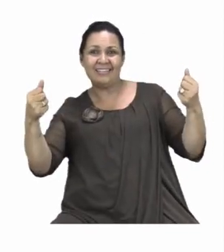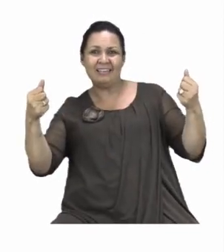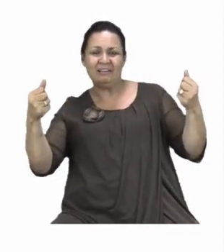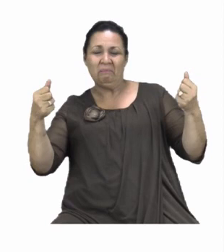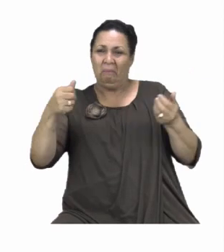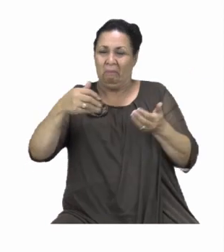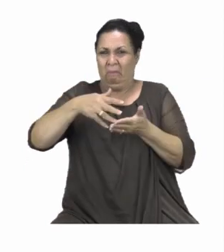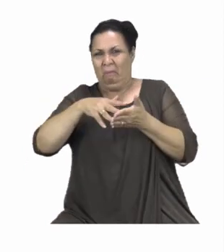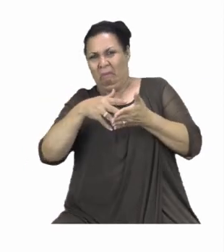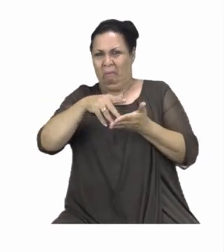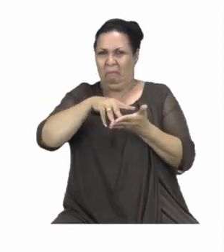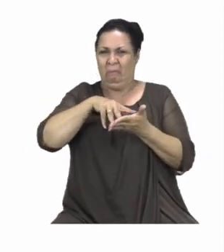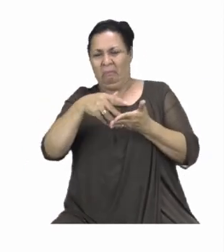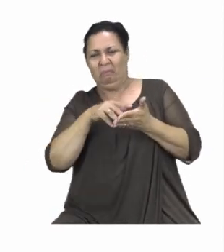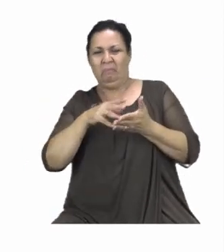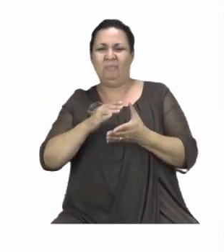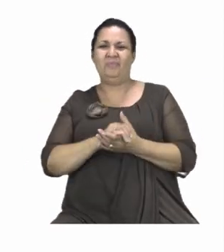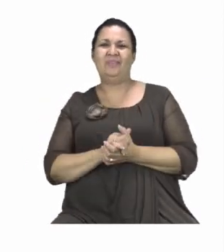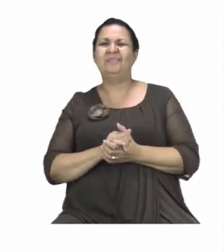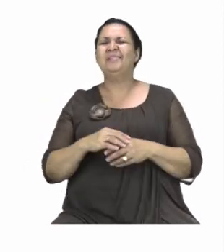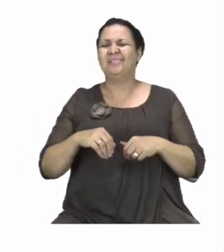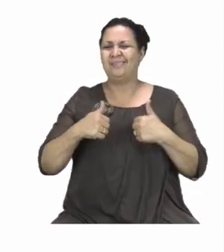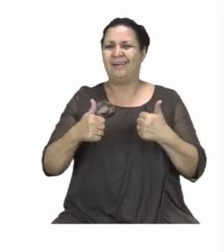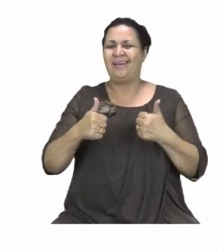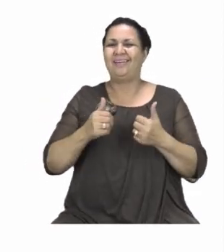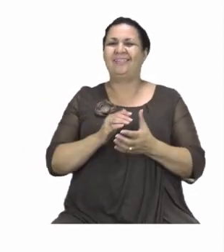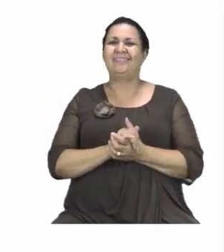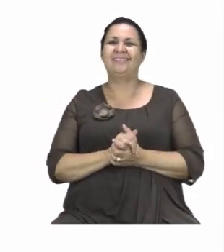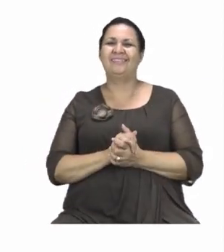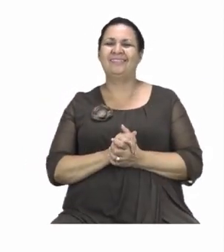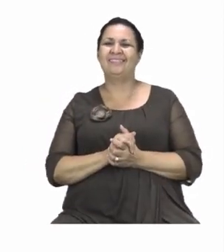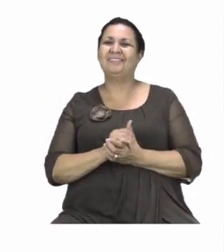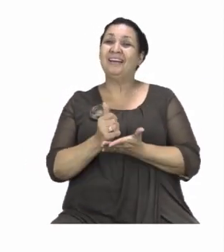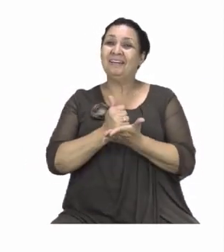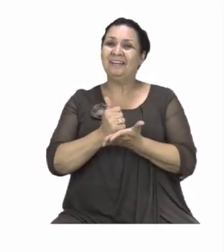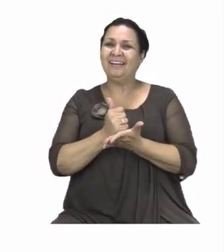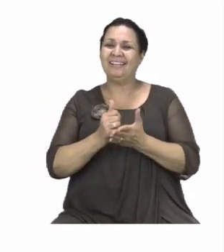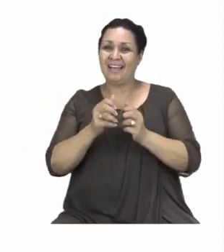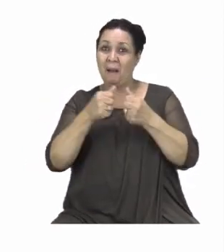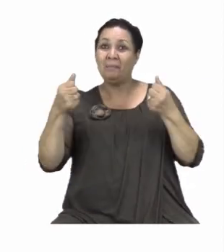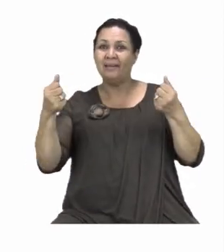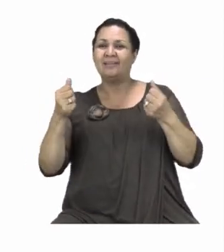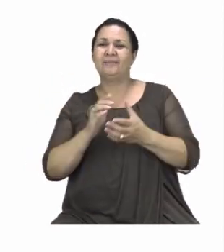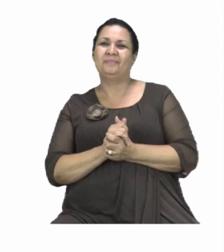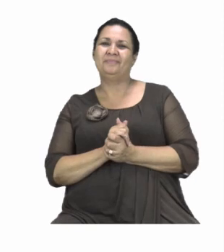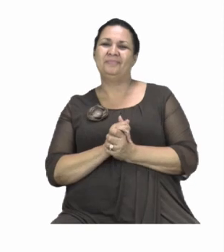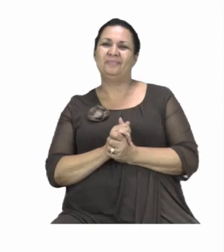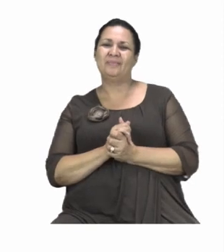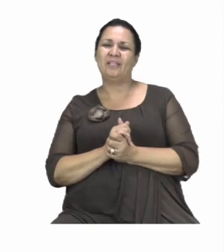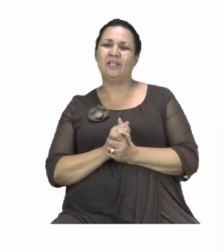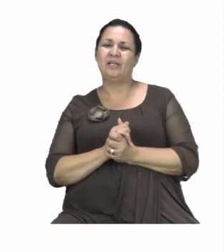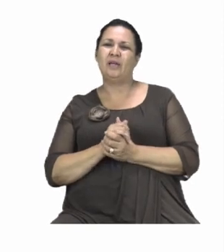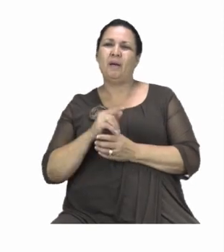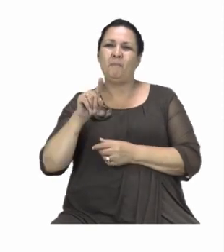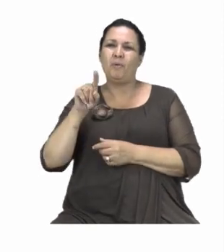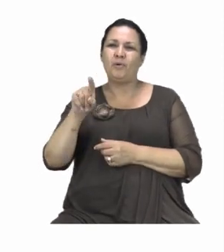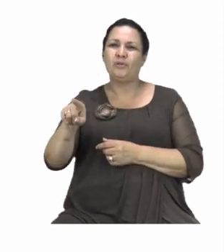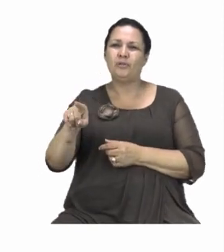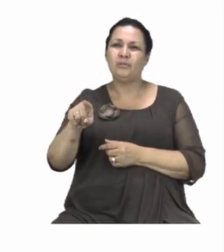messy. But that's okay, I'm sure they're going to clean up. So please point to the word